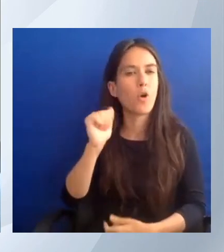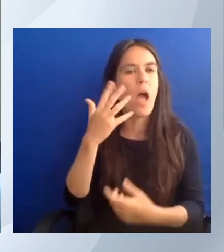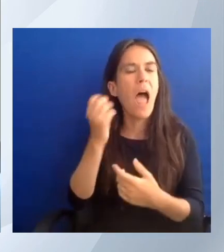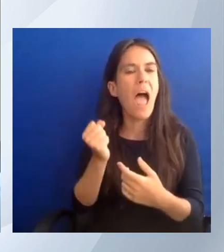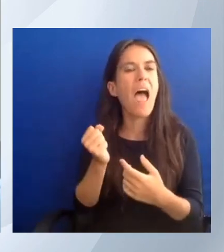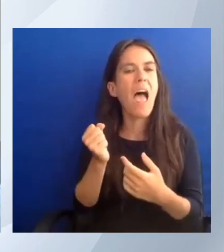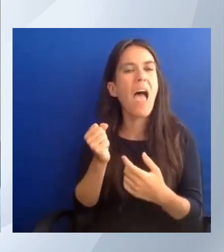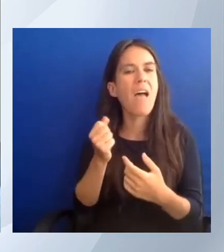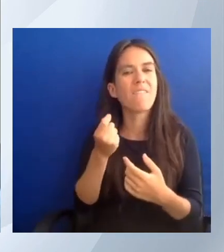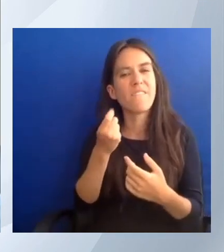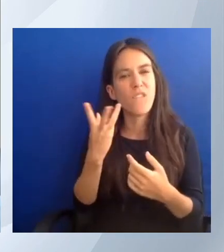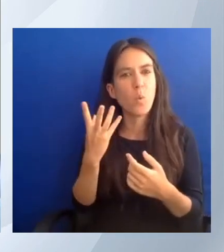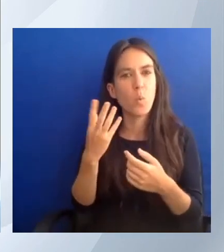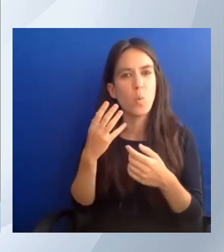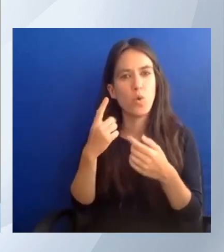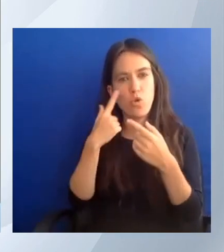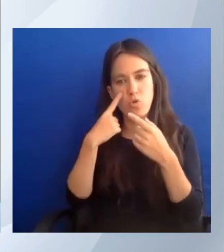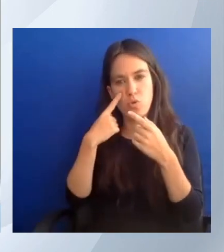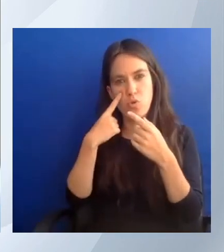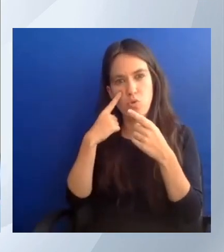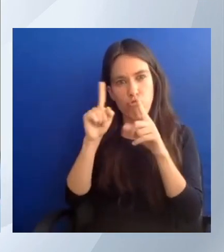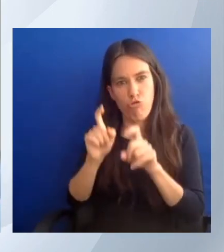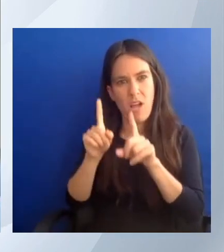retries before it dumps the message.